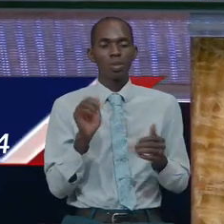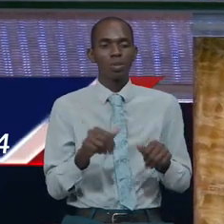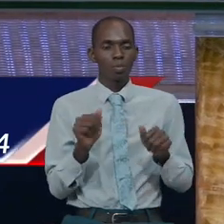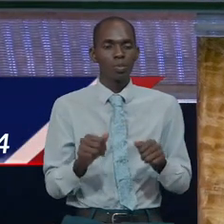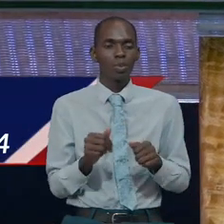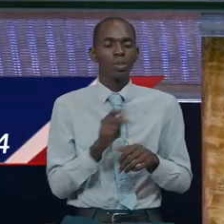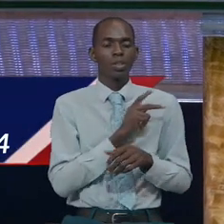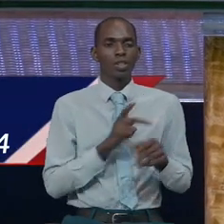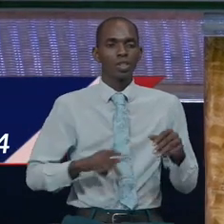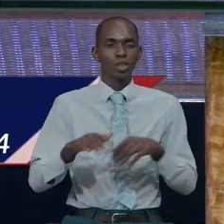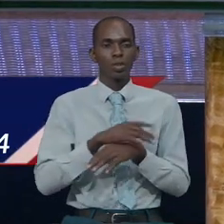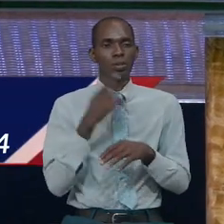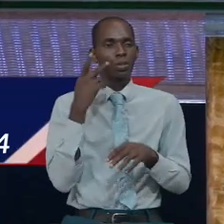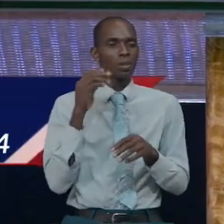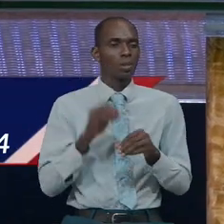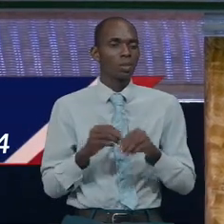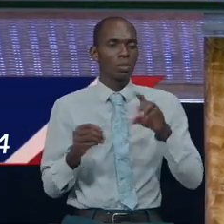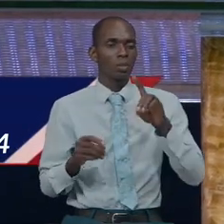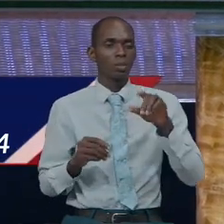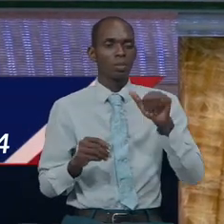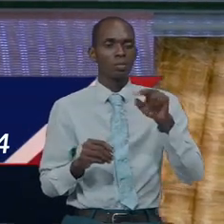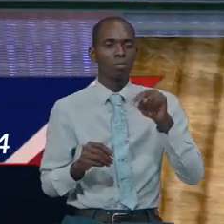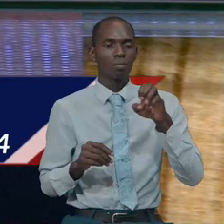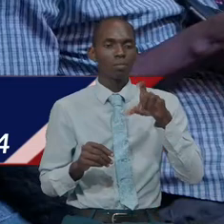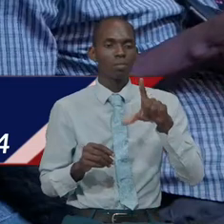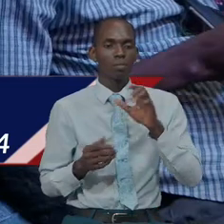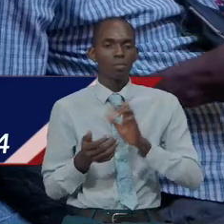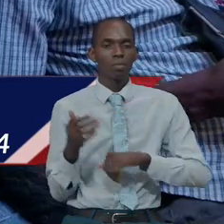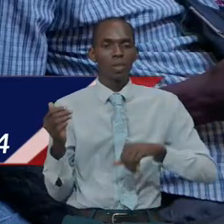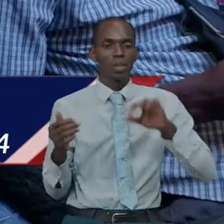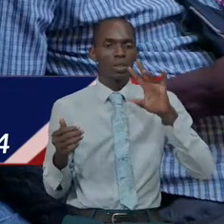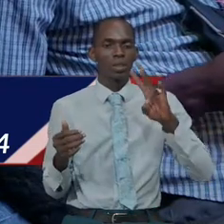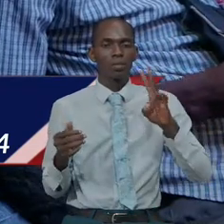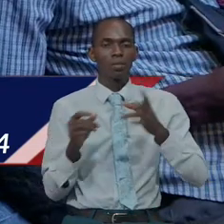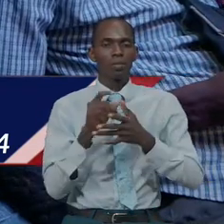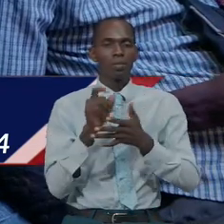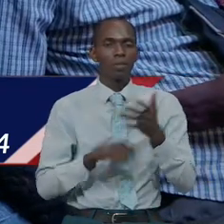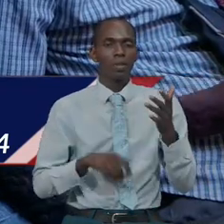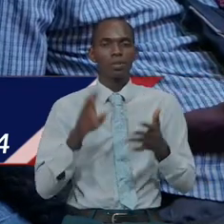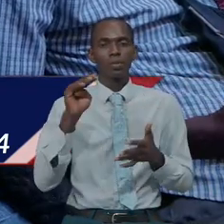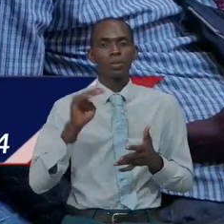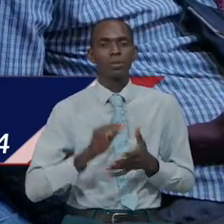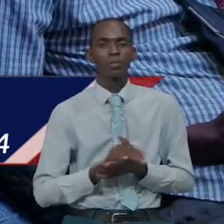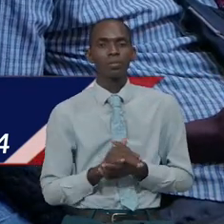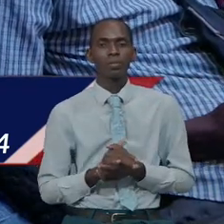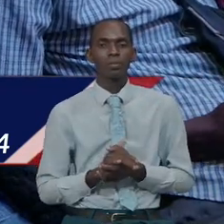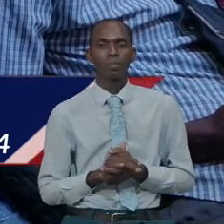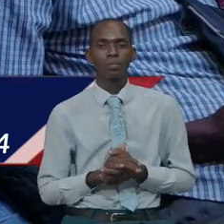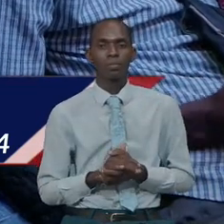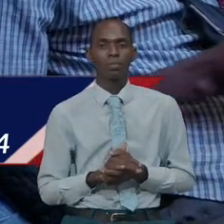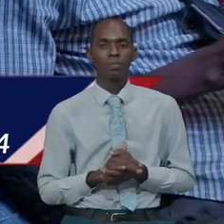Emmanuel. Look at Daniel chapter 7 verse 13. In Daniel chapter 7,